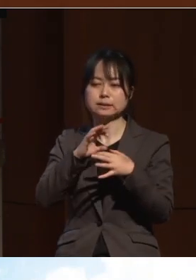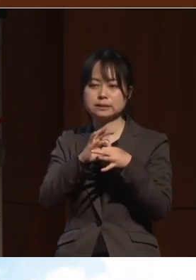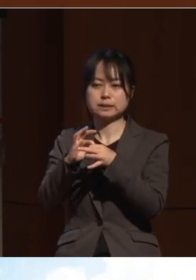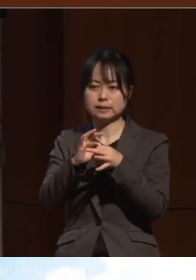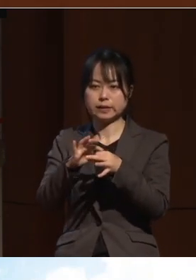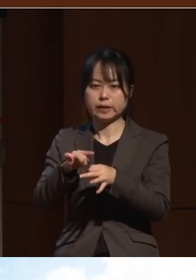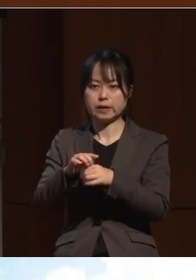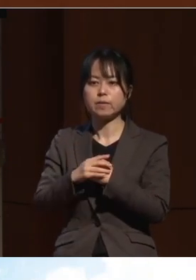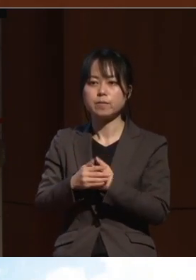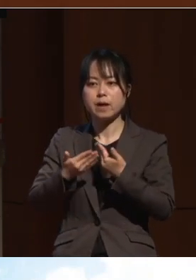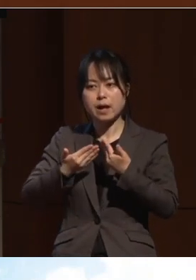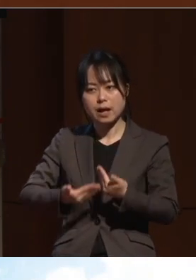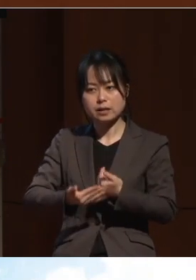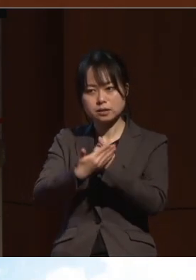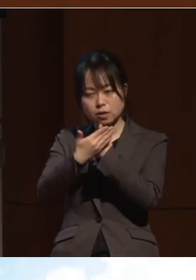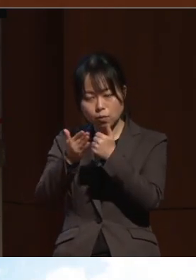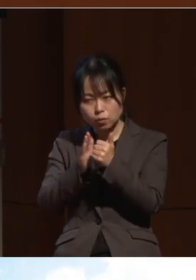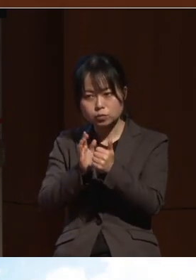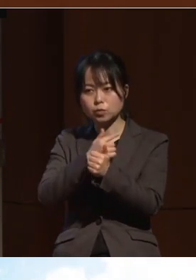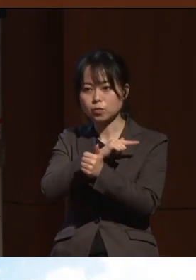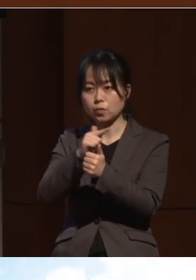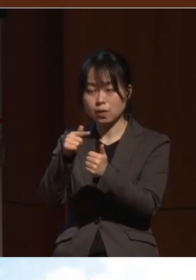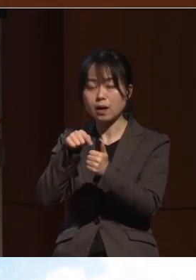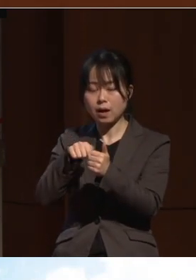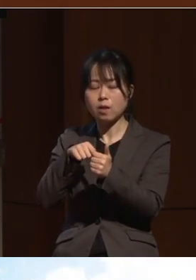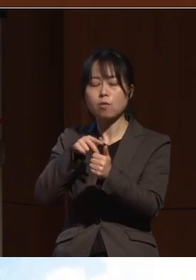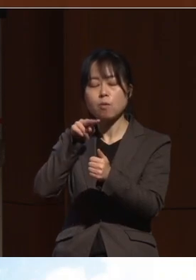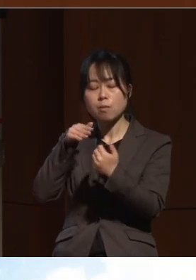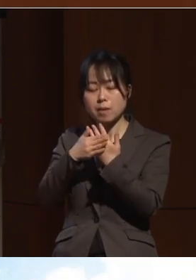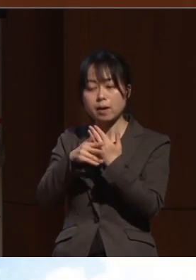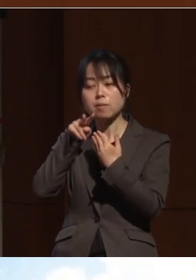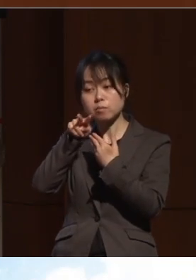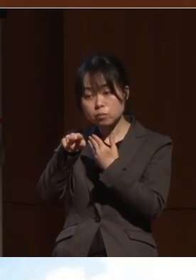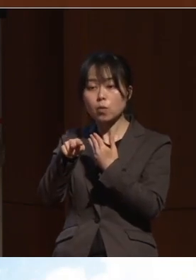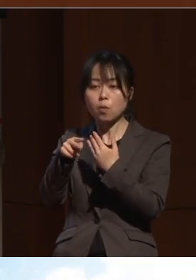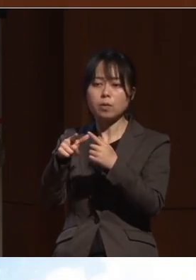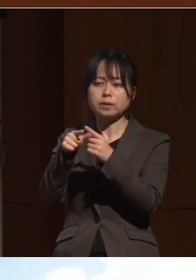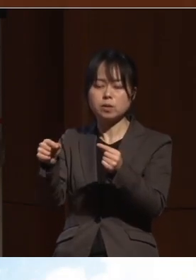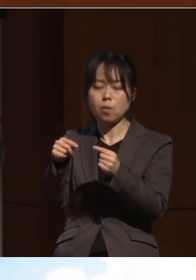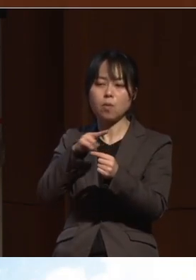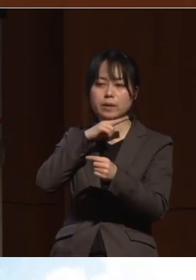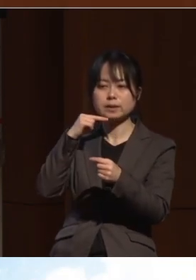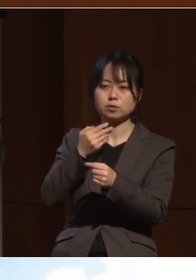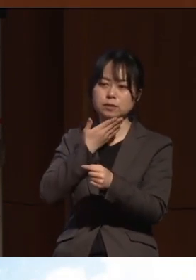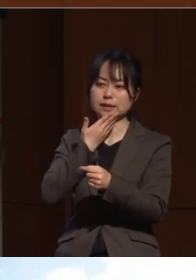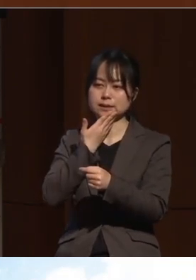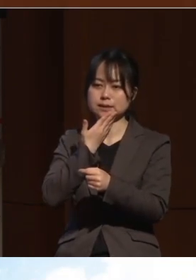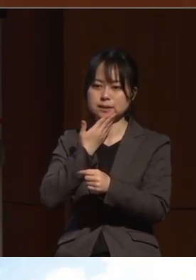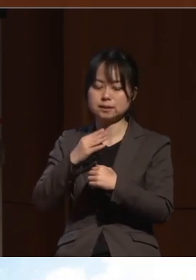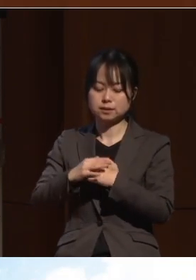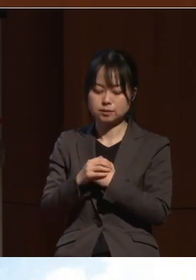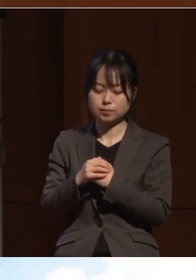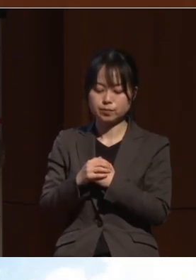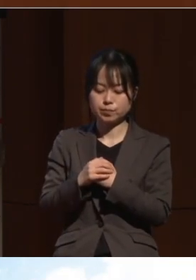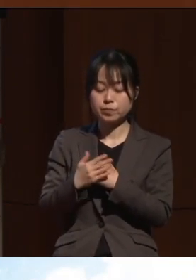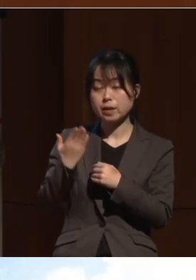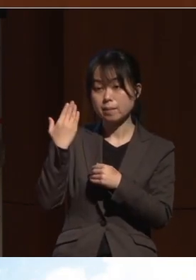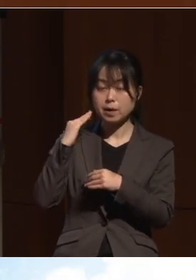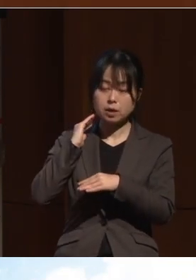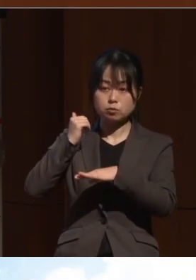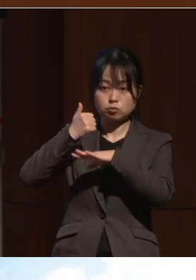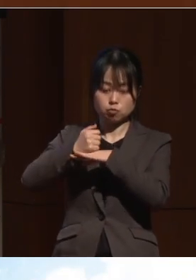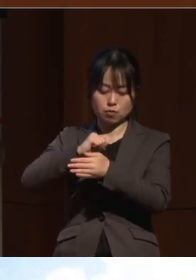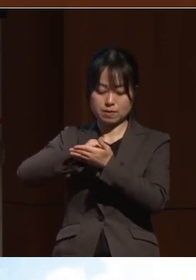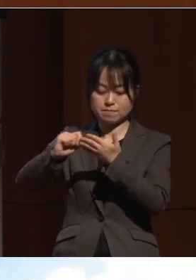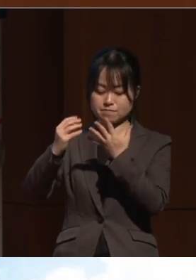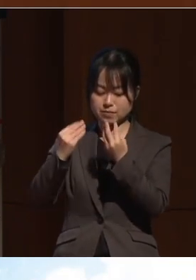UK. You can see on the slide some wording from the Hiroshima Accord, which was signed by our previous prime ministers now between